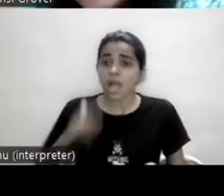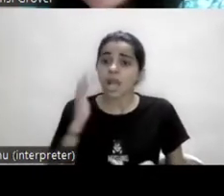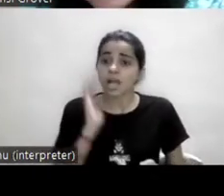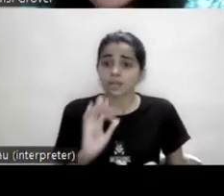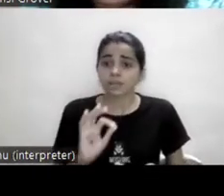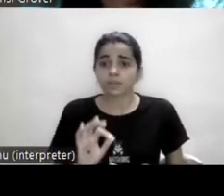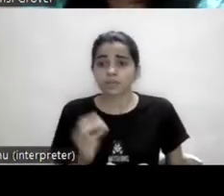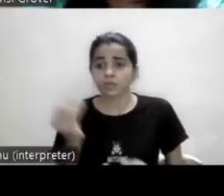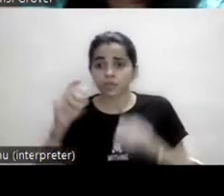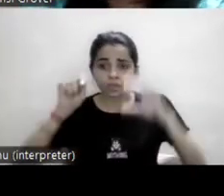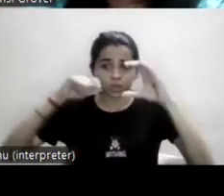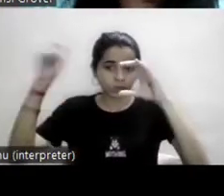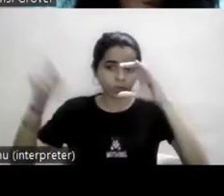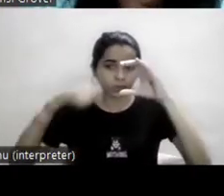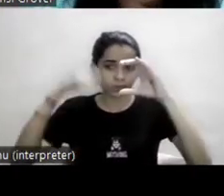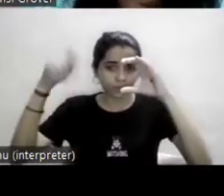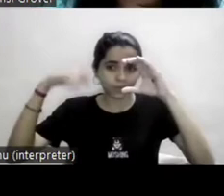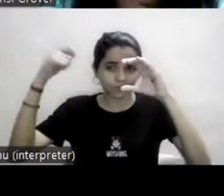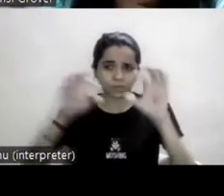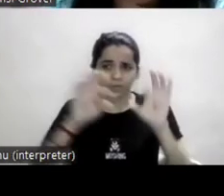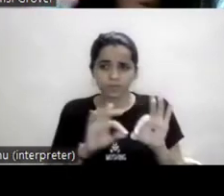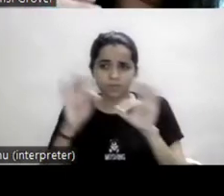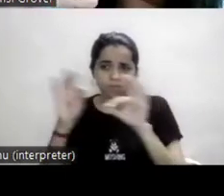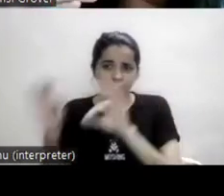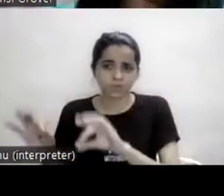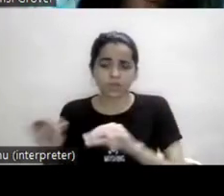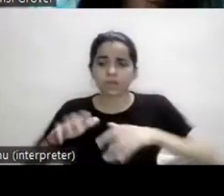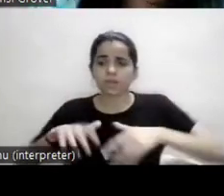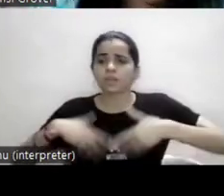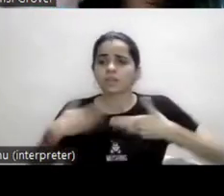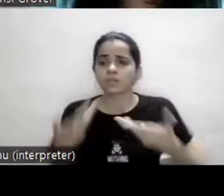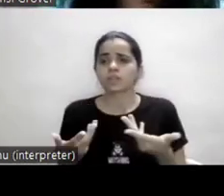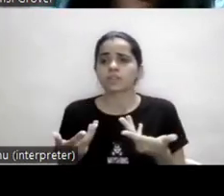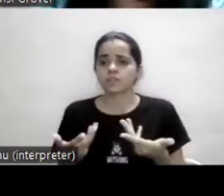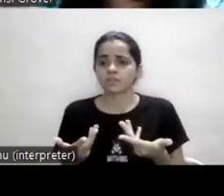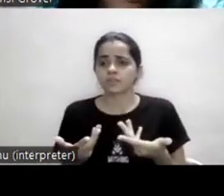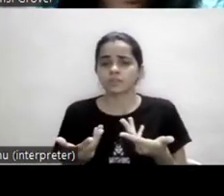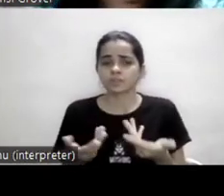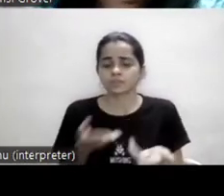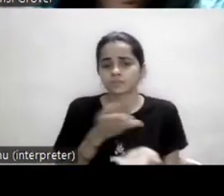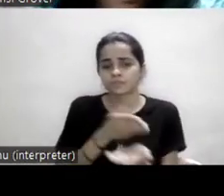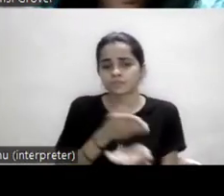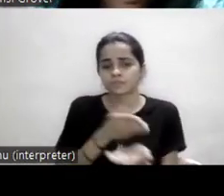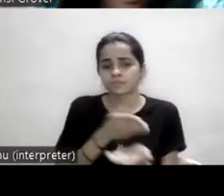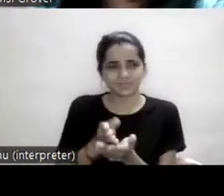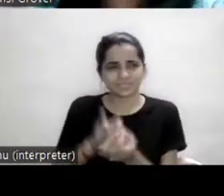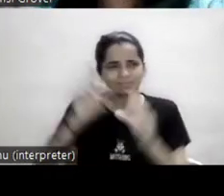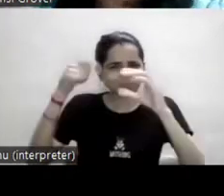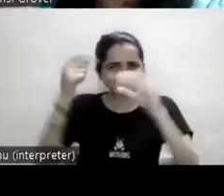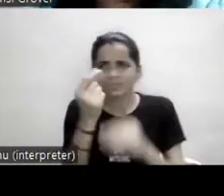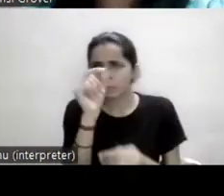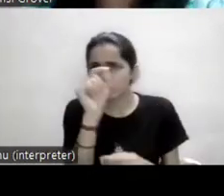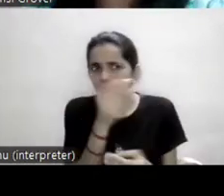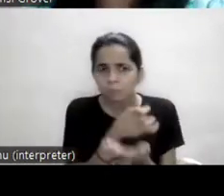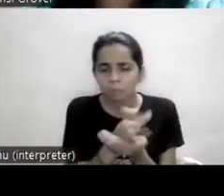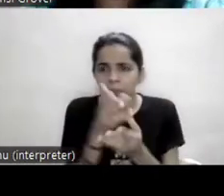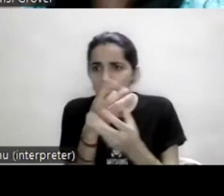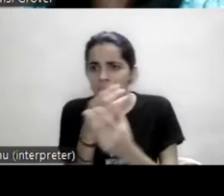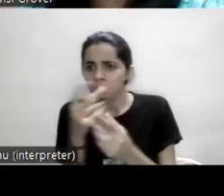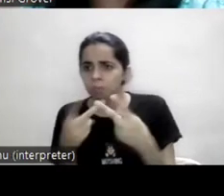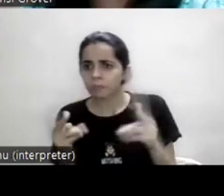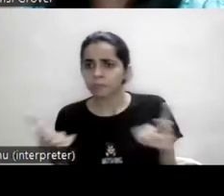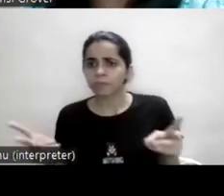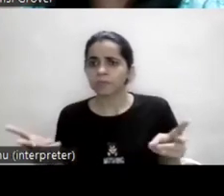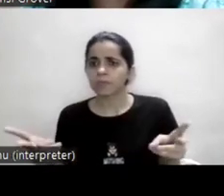you know, I will take over, you would also see how in most of the films you would find that the parents